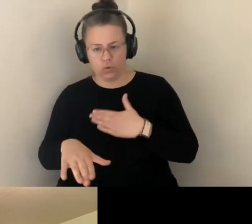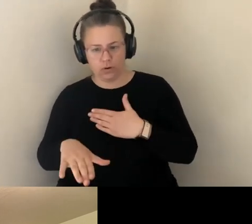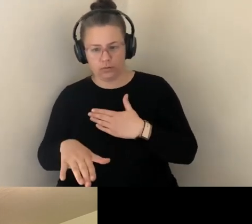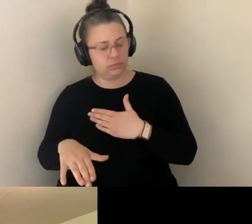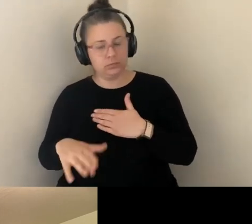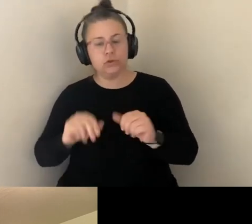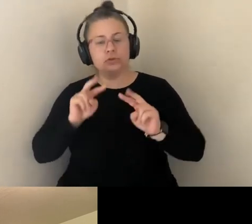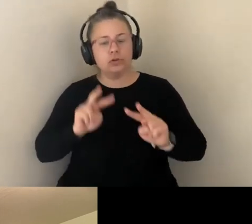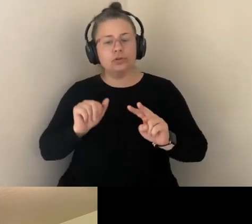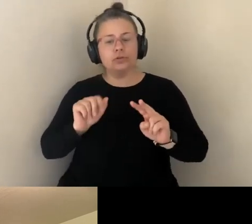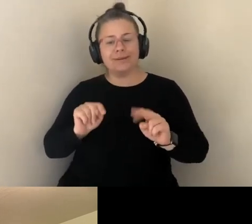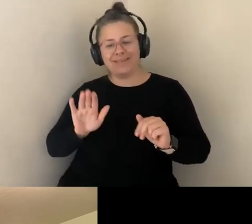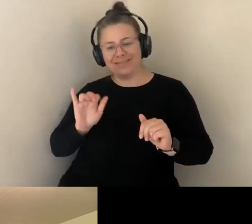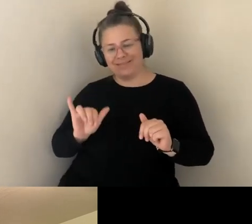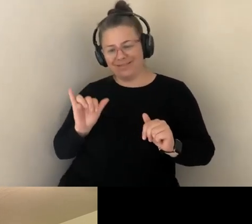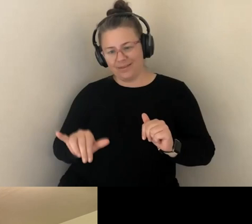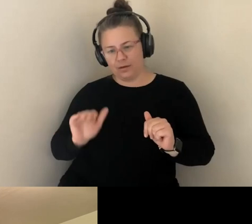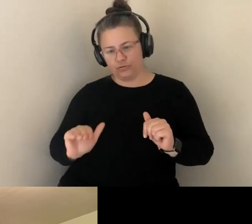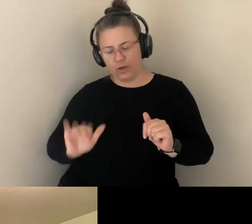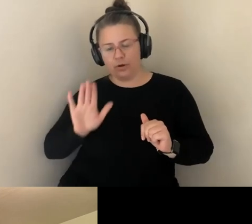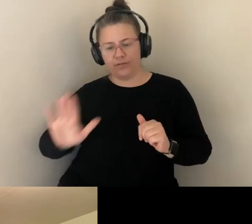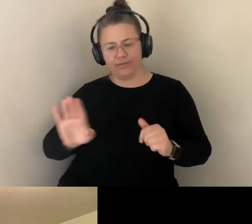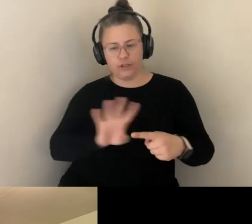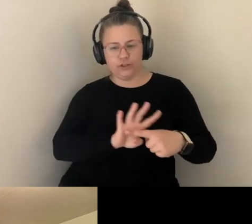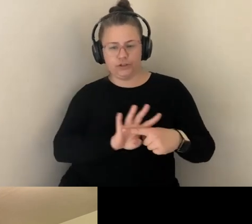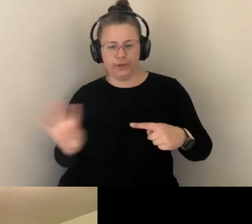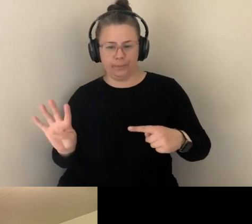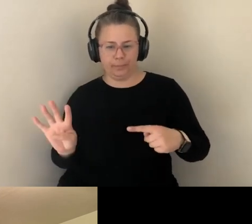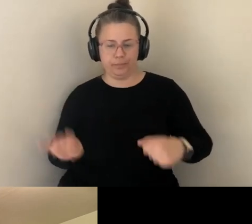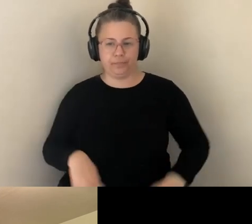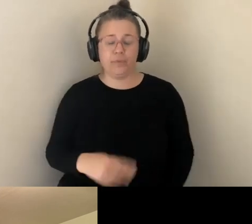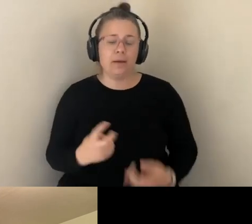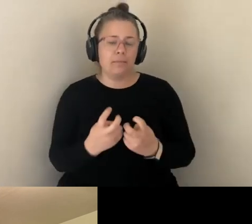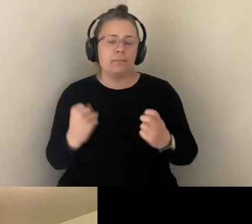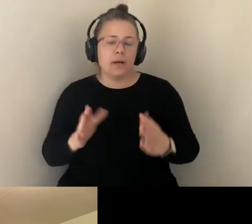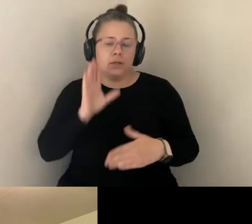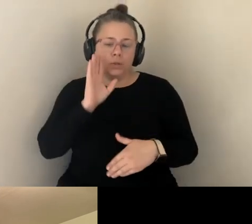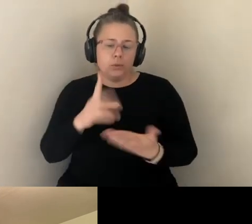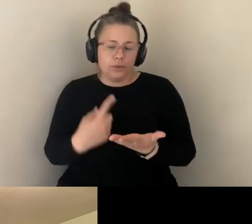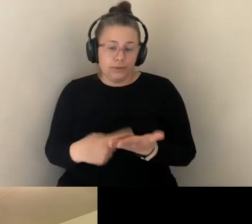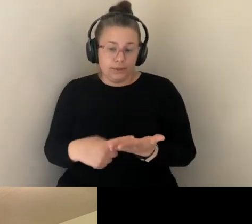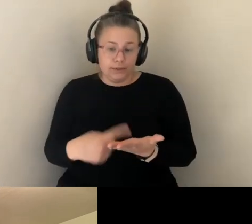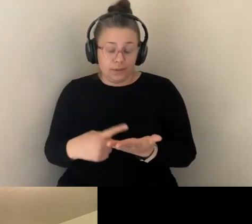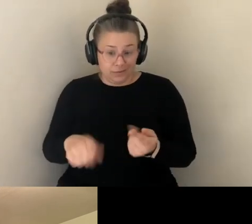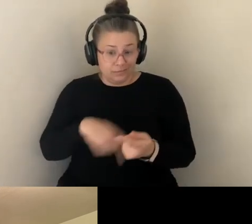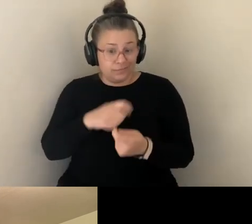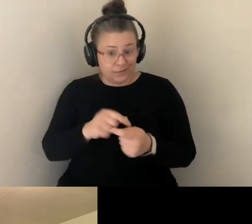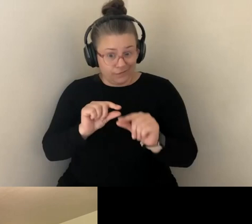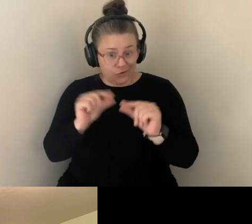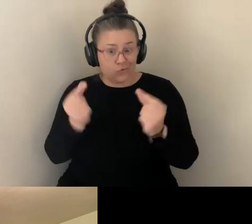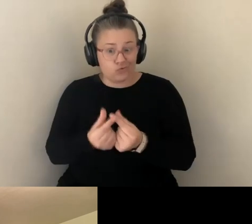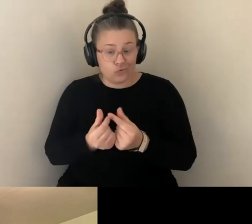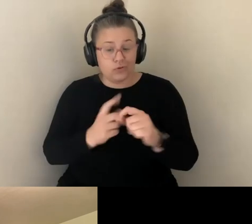And here, as our panelists will discuss, a different social group is targeted for elimination or reduction, that is, people